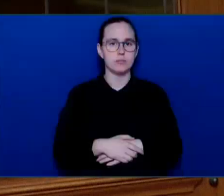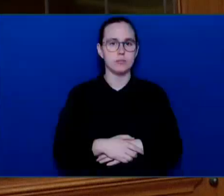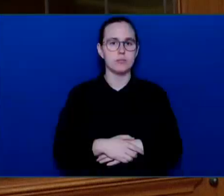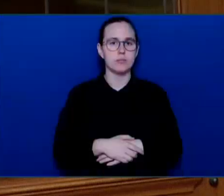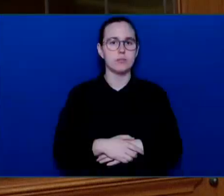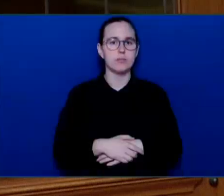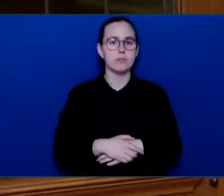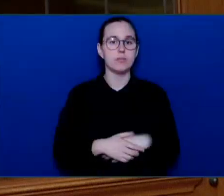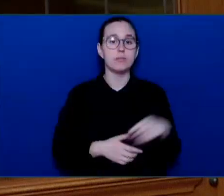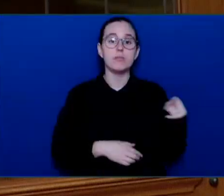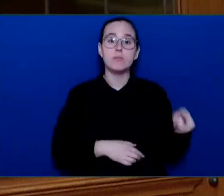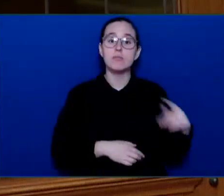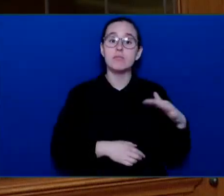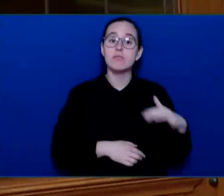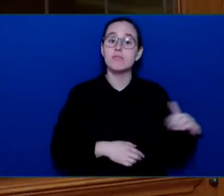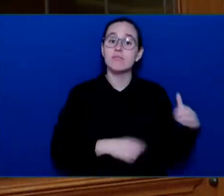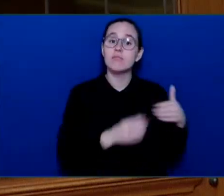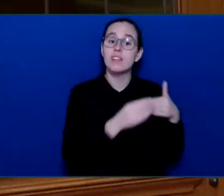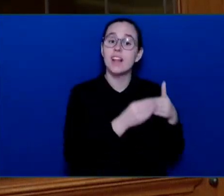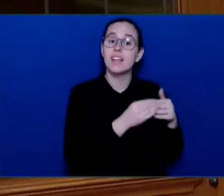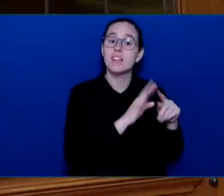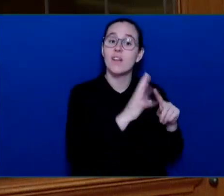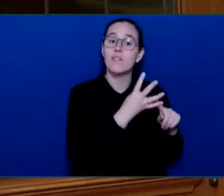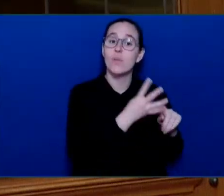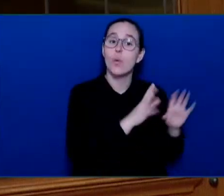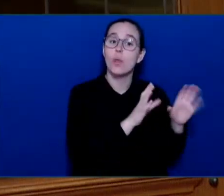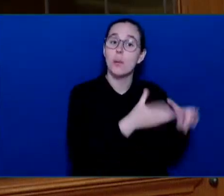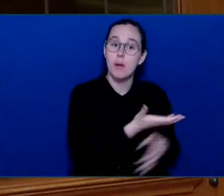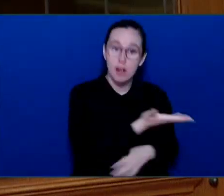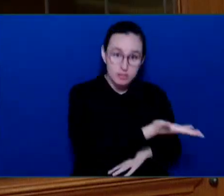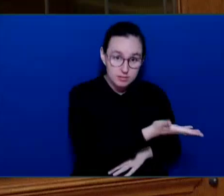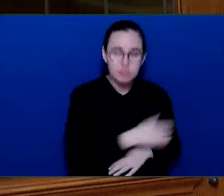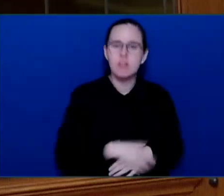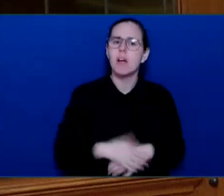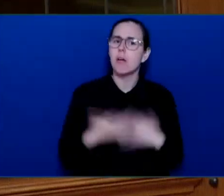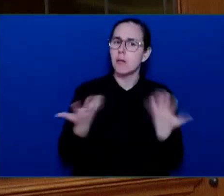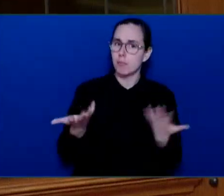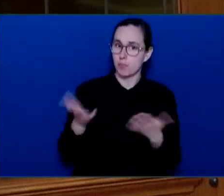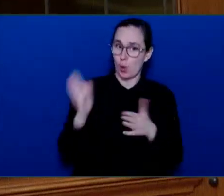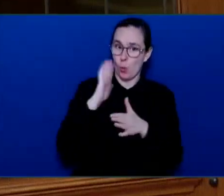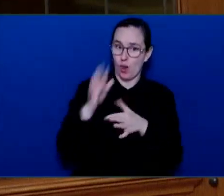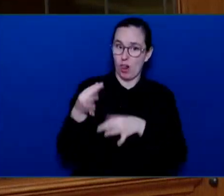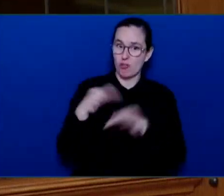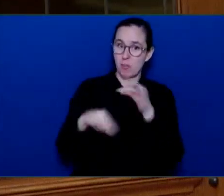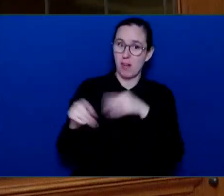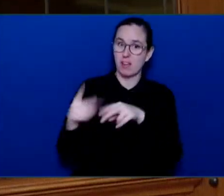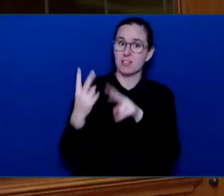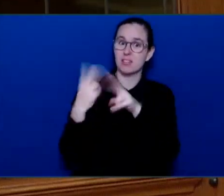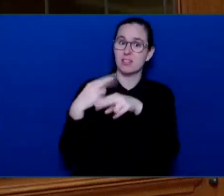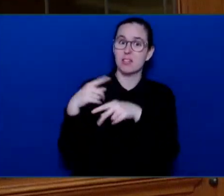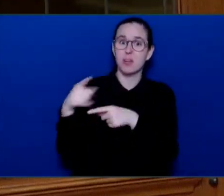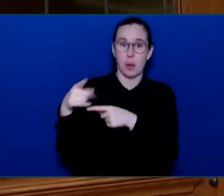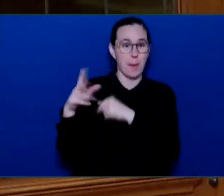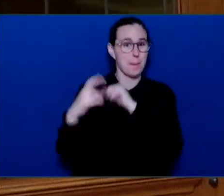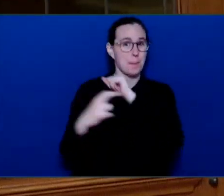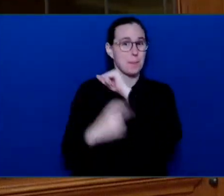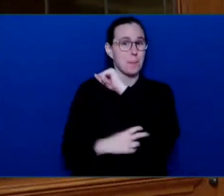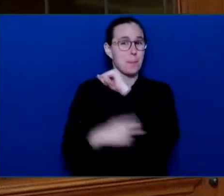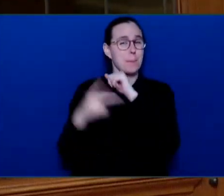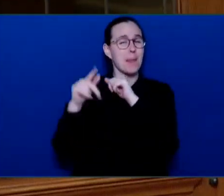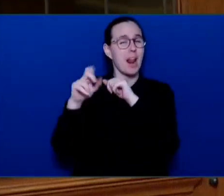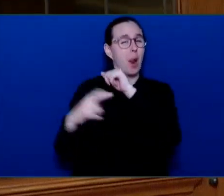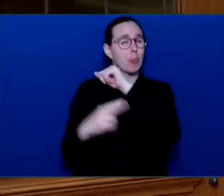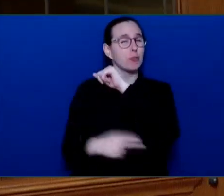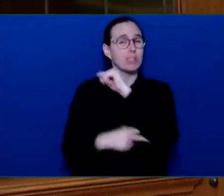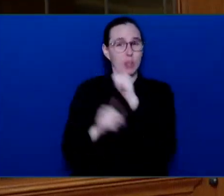Bridge with another 4-lane bridge. They're replacing the 4-lane Massey Tunnel with